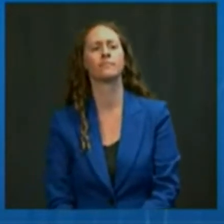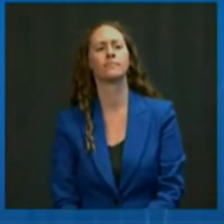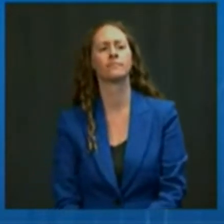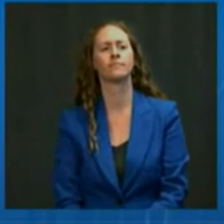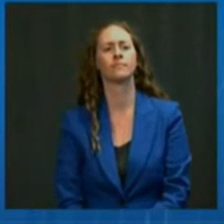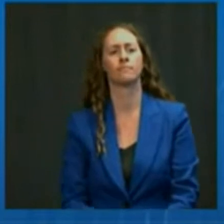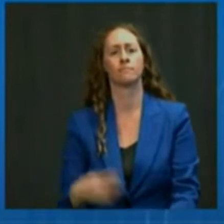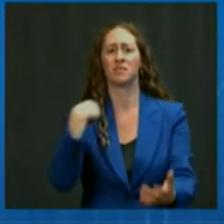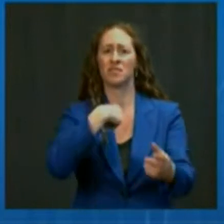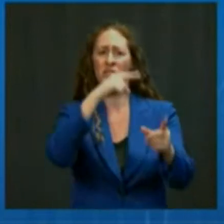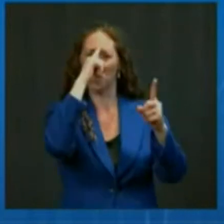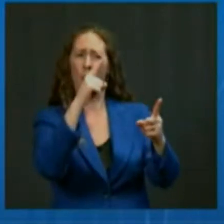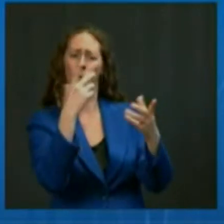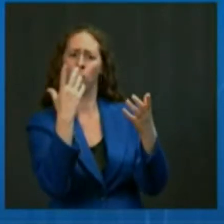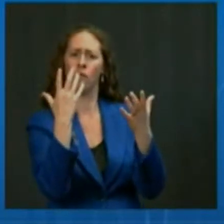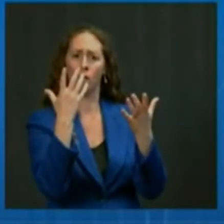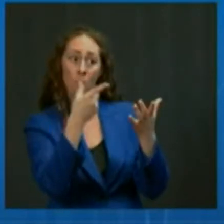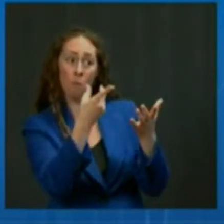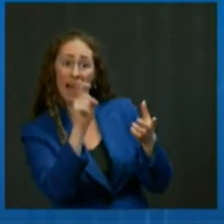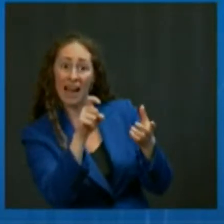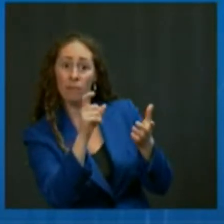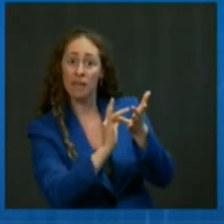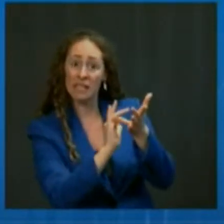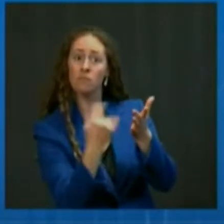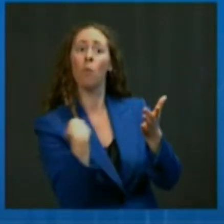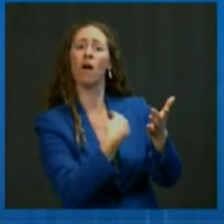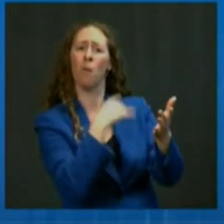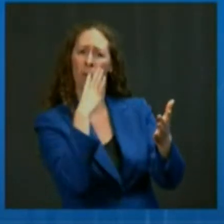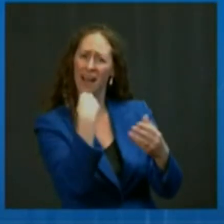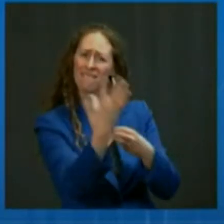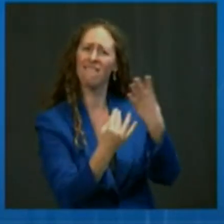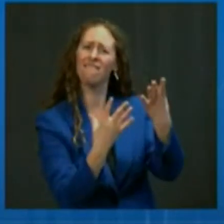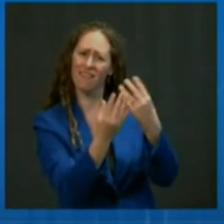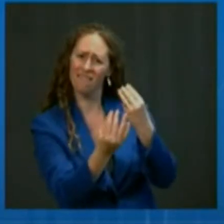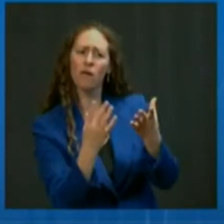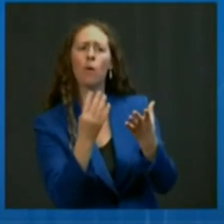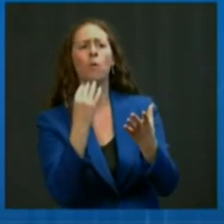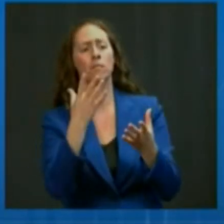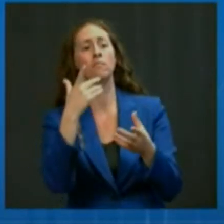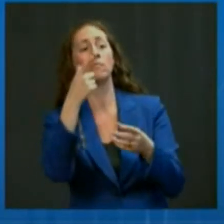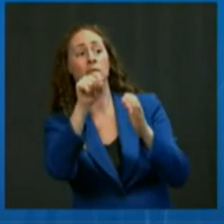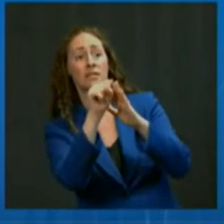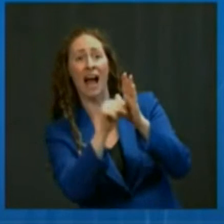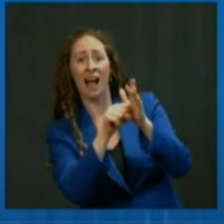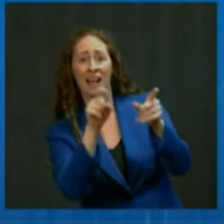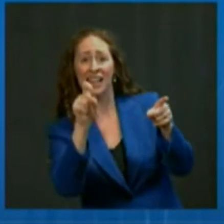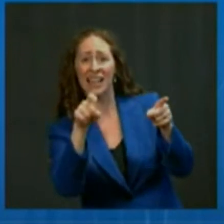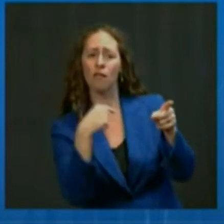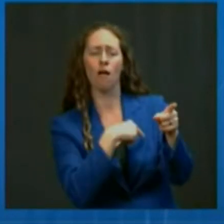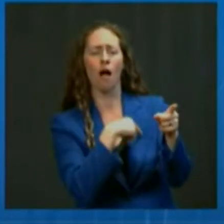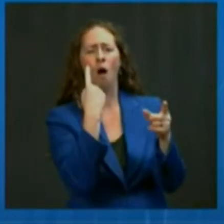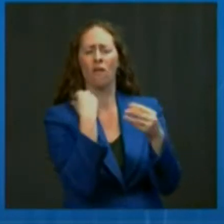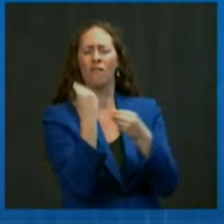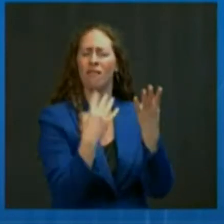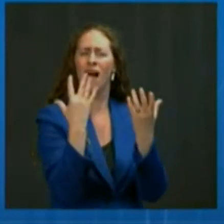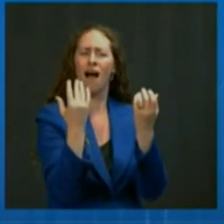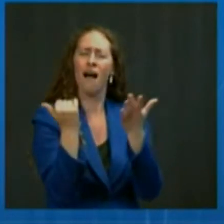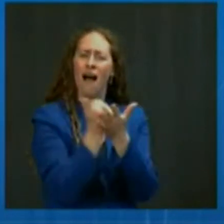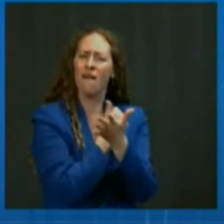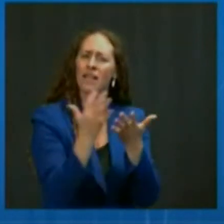And we will continue working closely with states to do all that we can and to match resources to their needs.